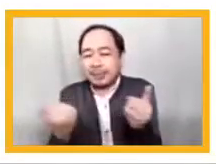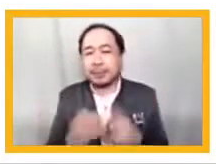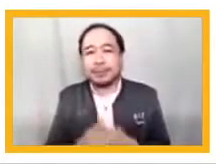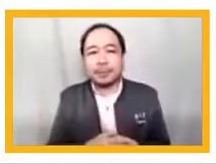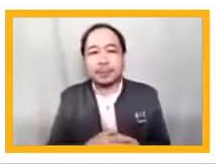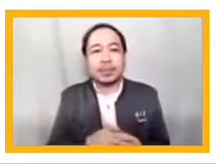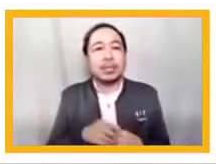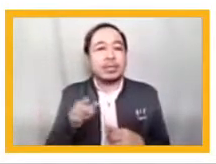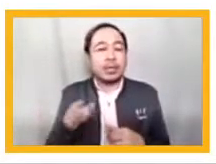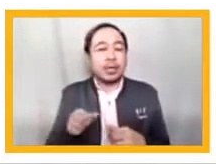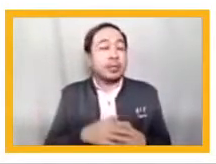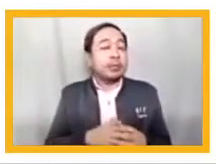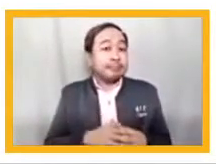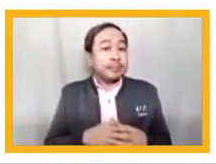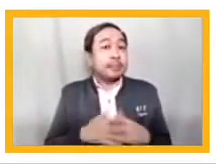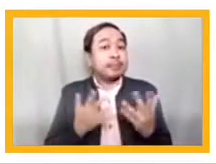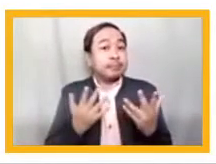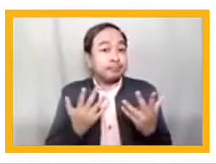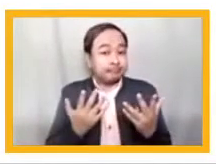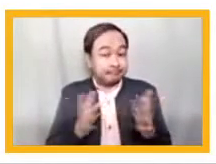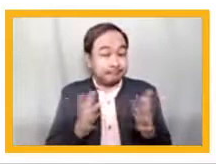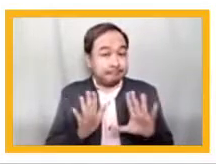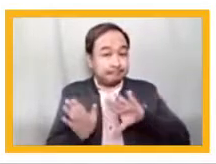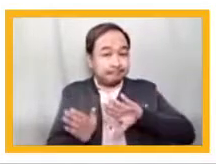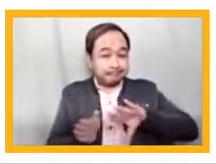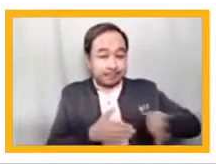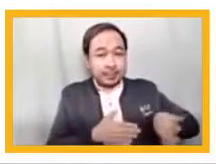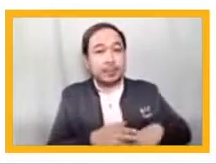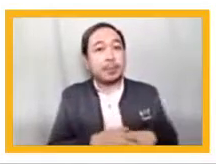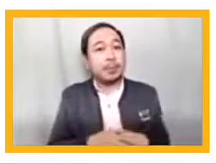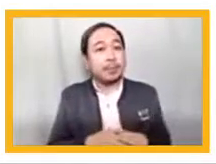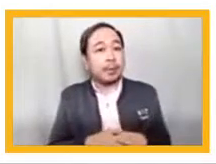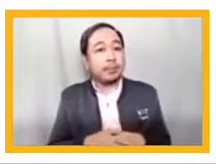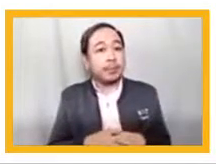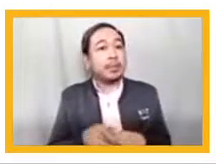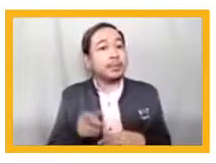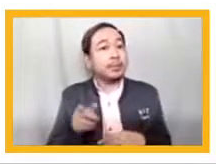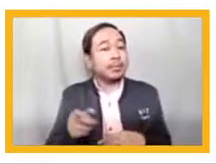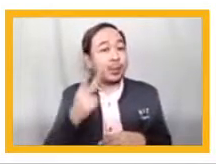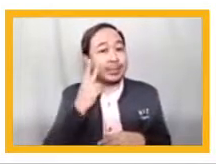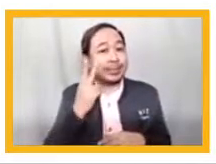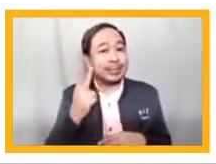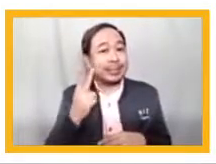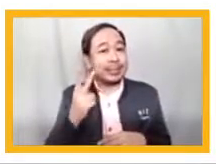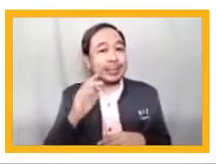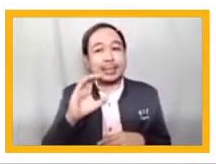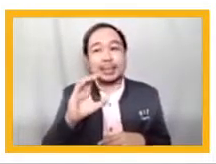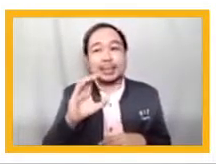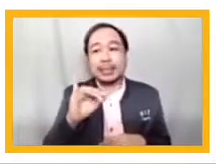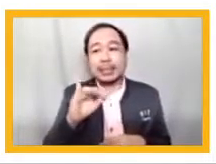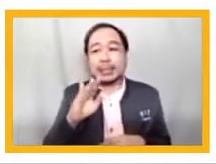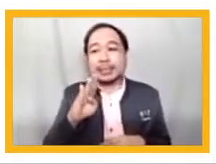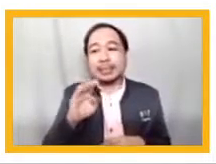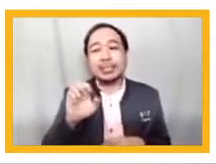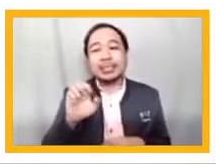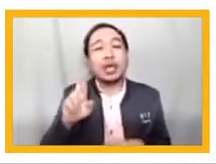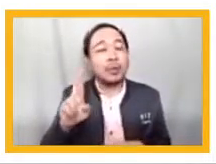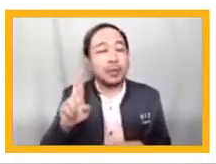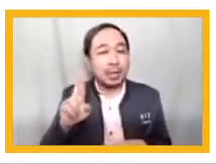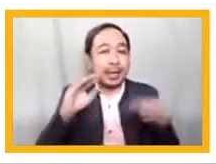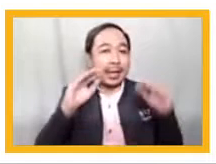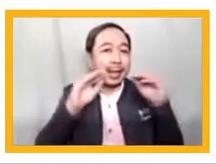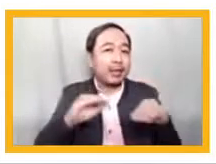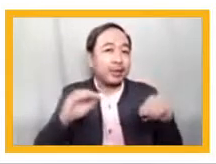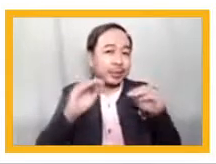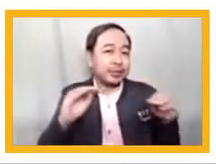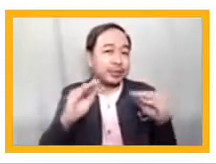that situation comes the ICE Institute, Indonesia Cyber Education Institute. We support